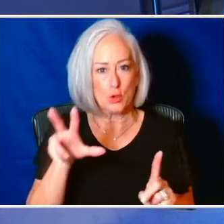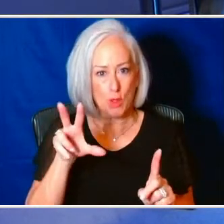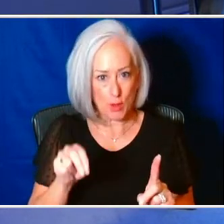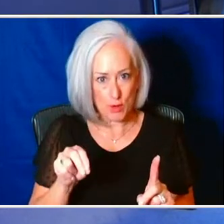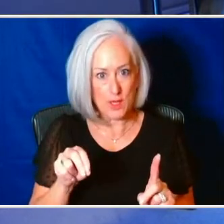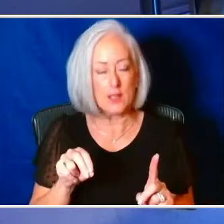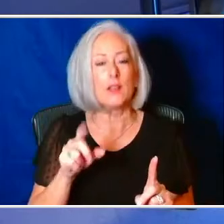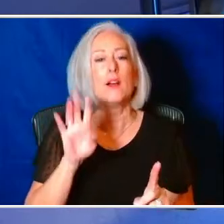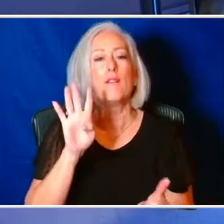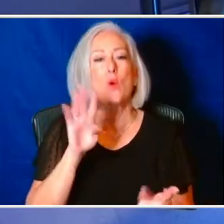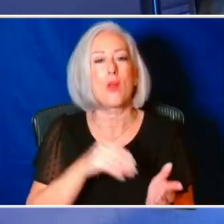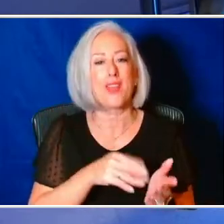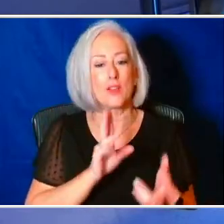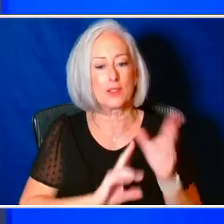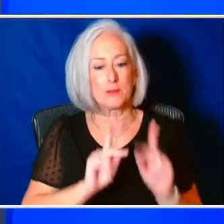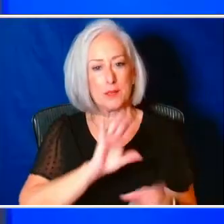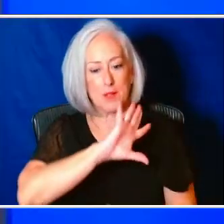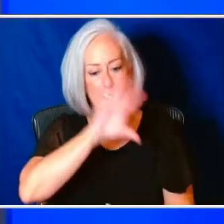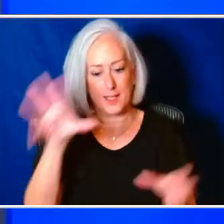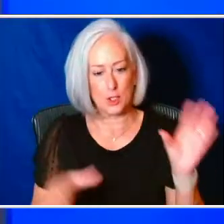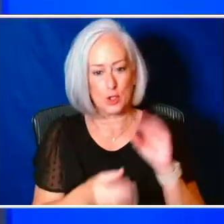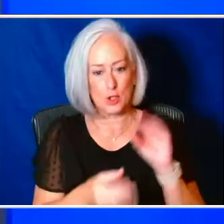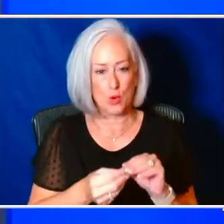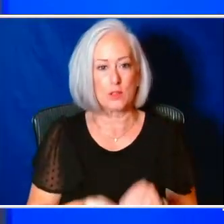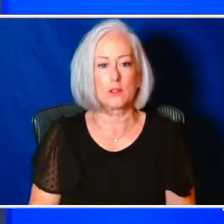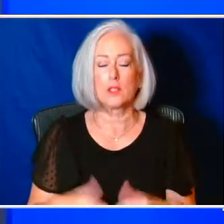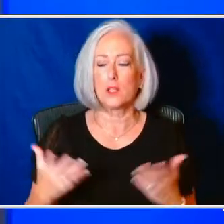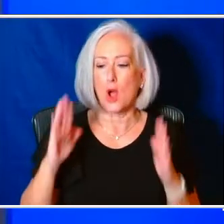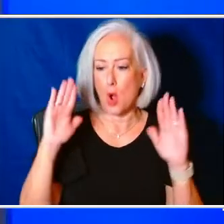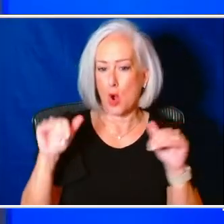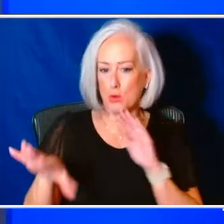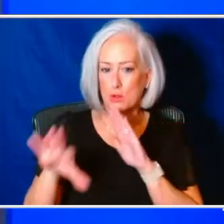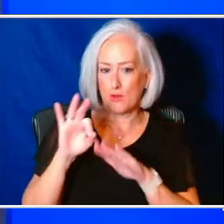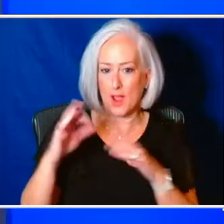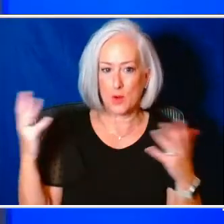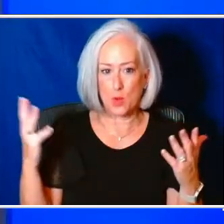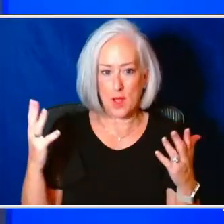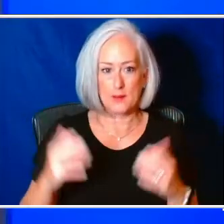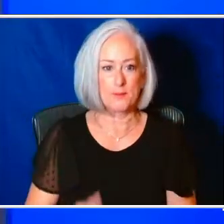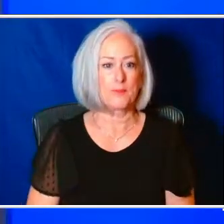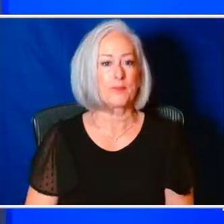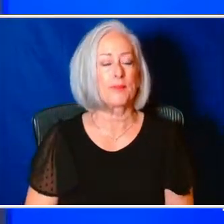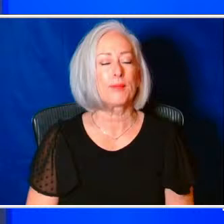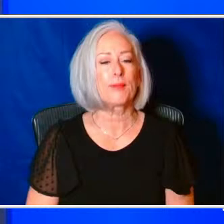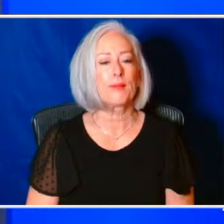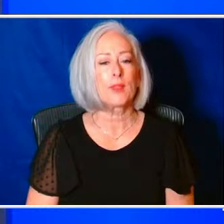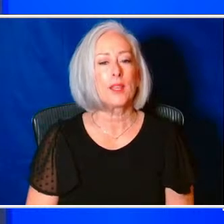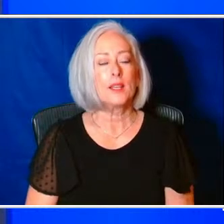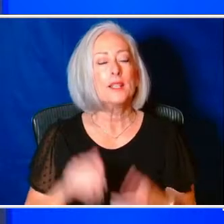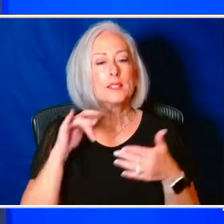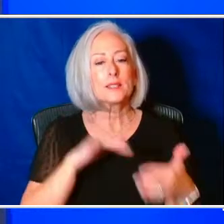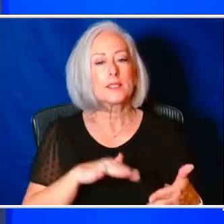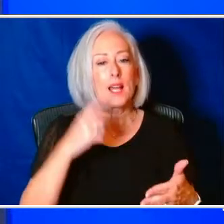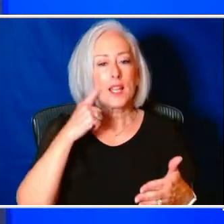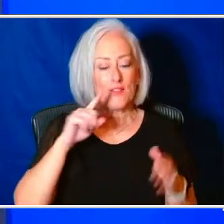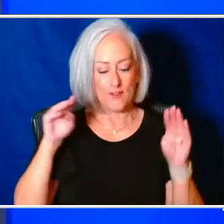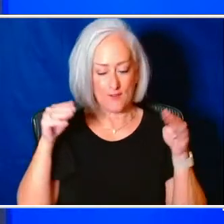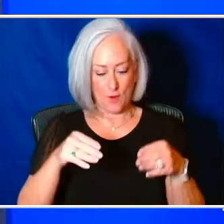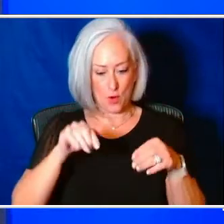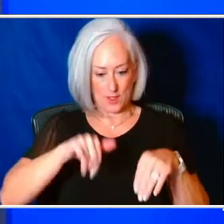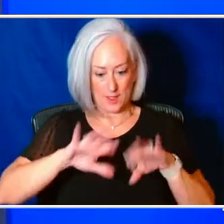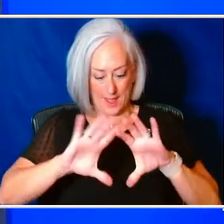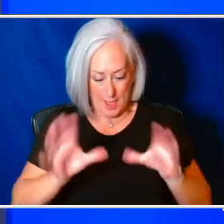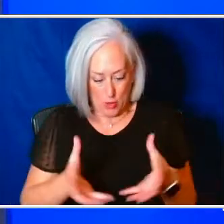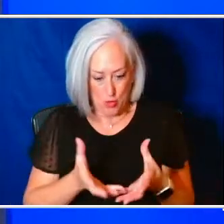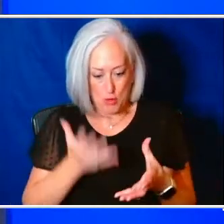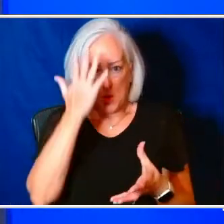find? Well, I think the study probably is focused on them because we're seeing lung disease